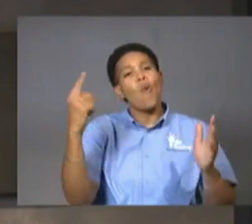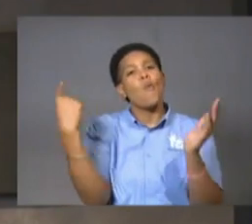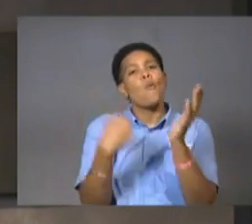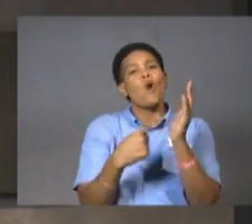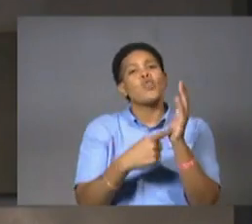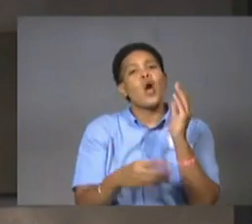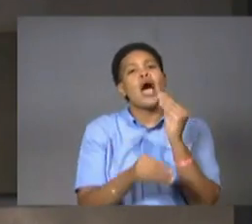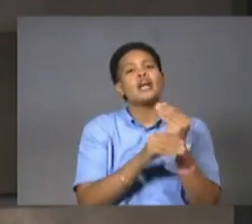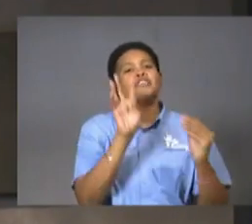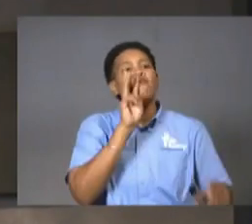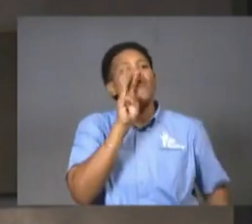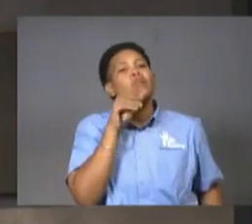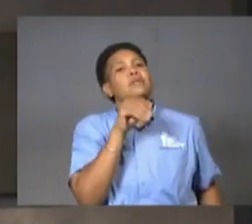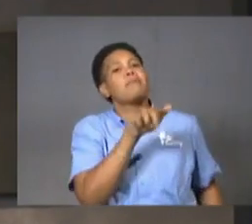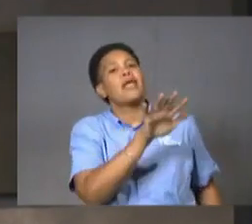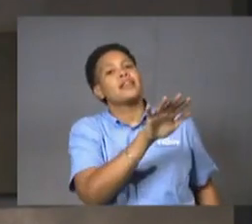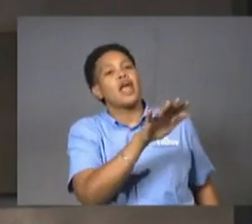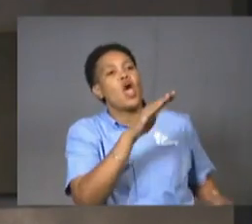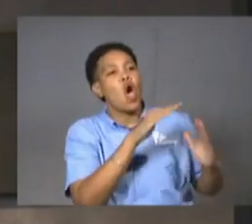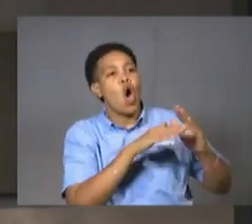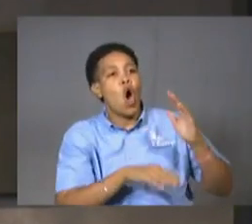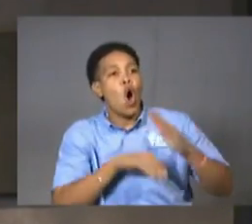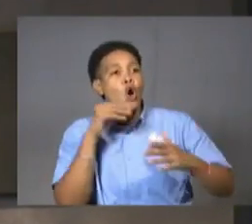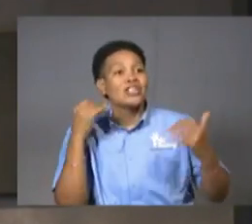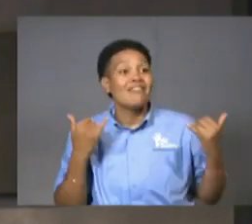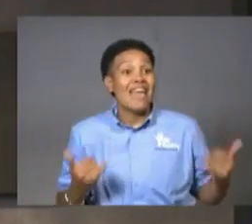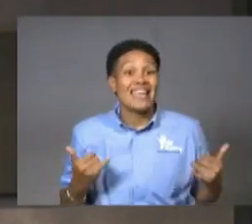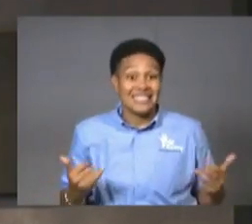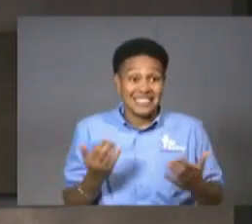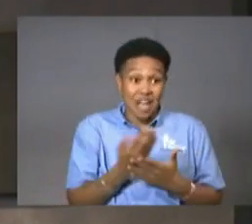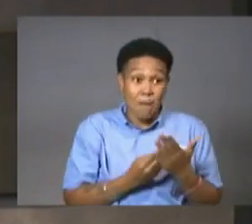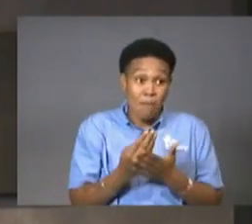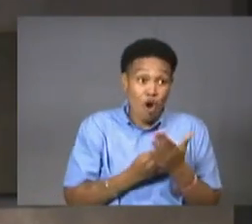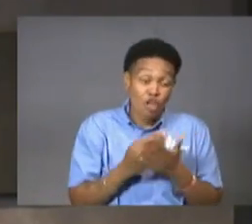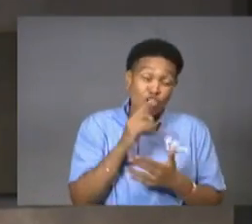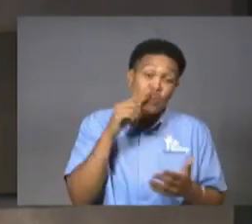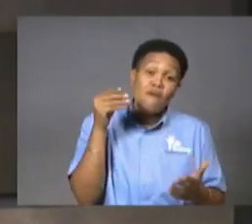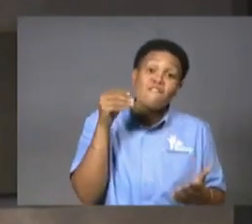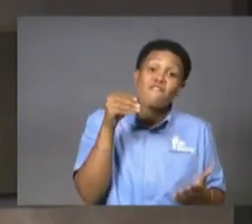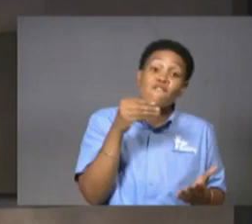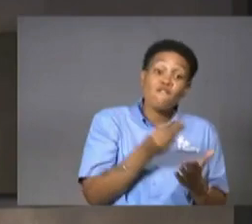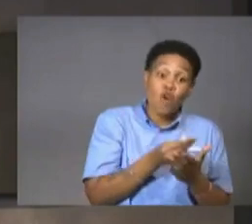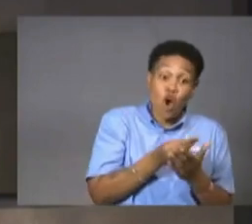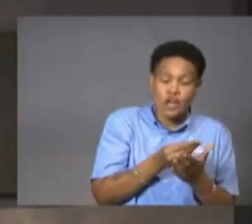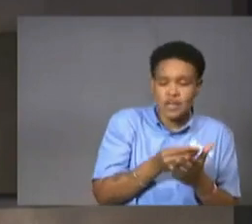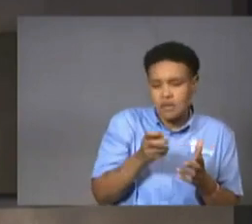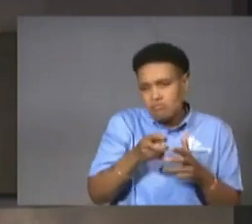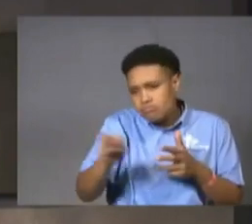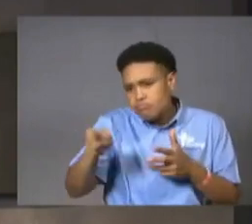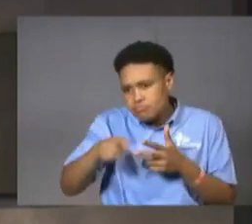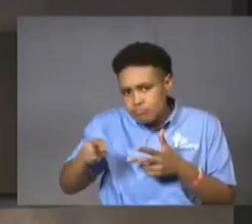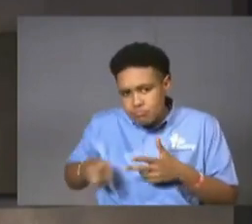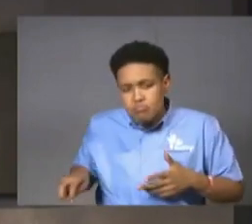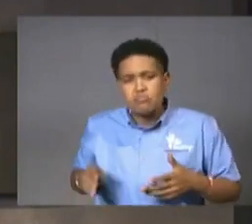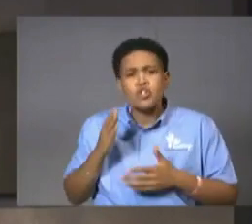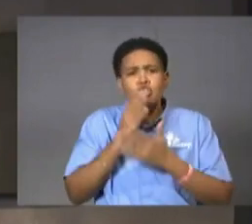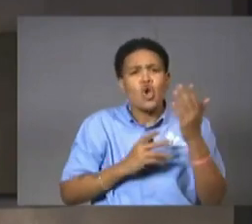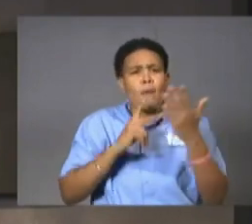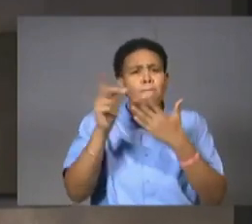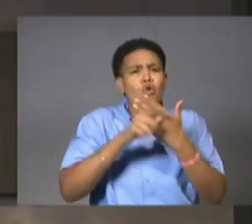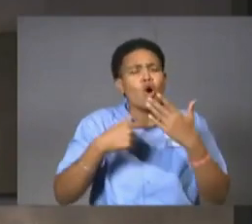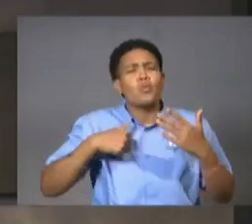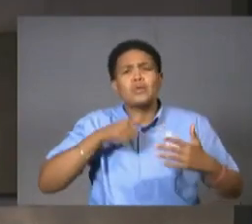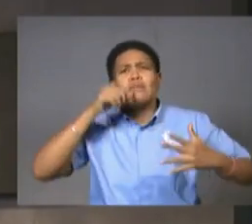will be paid for out of the existing budget, reallocating funding, deferring some programs that we don't consider to be